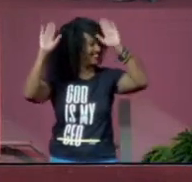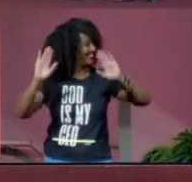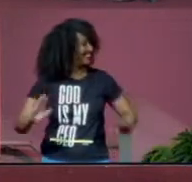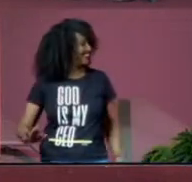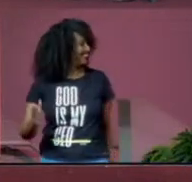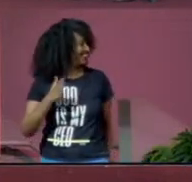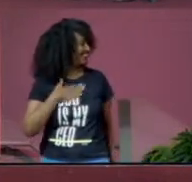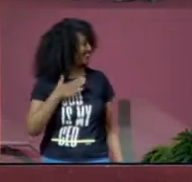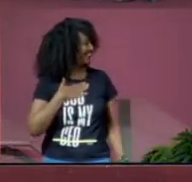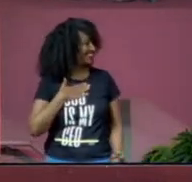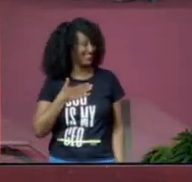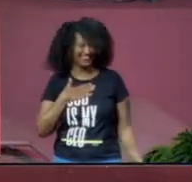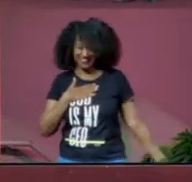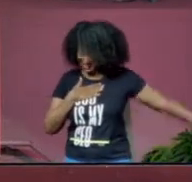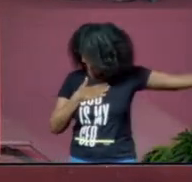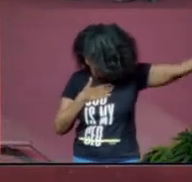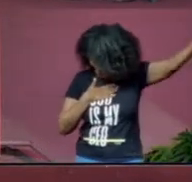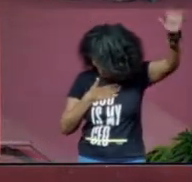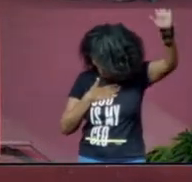in my